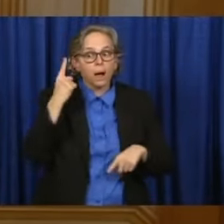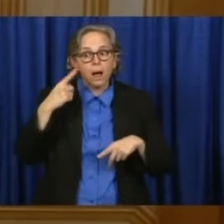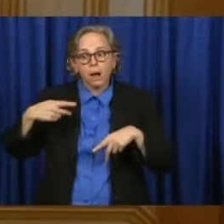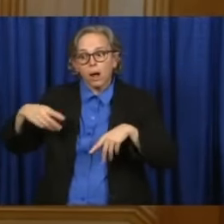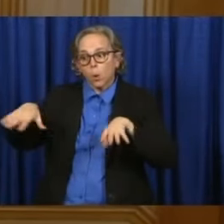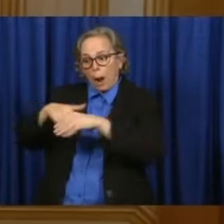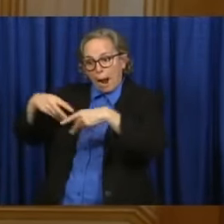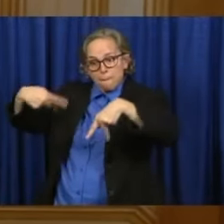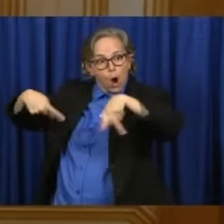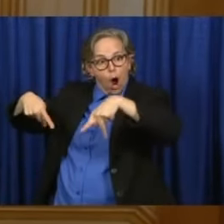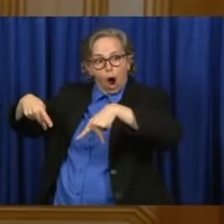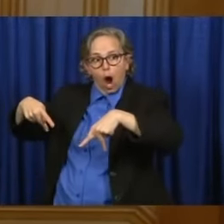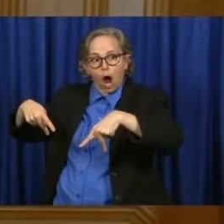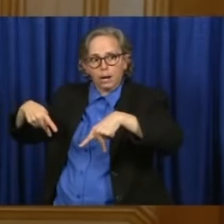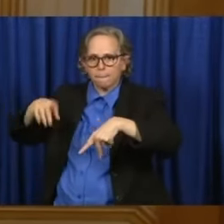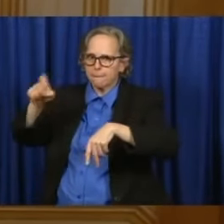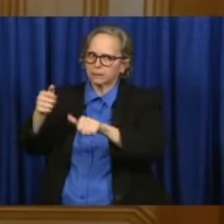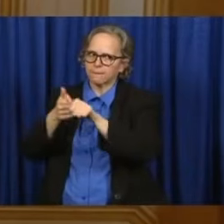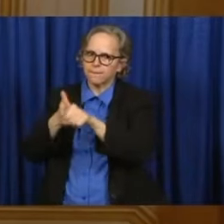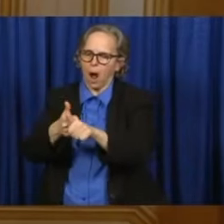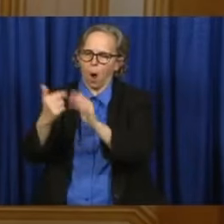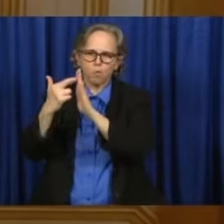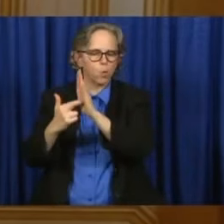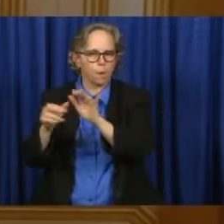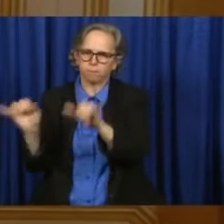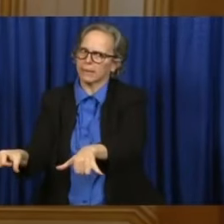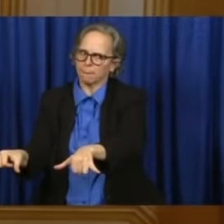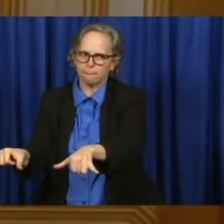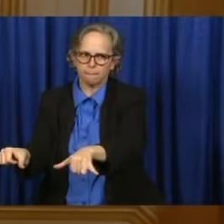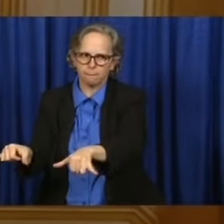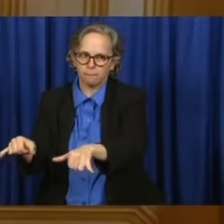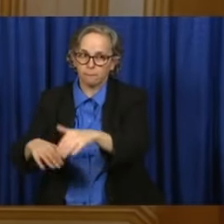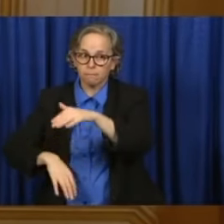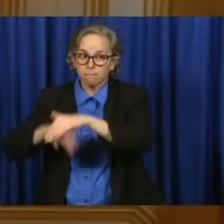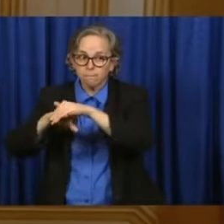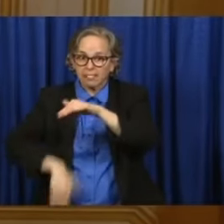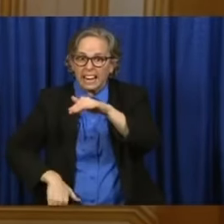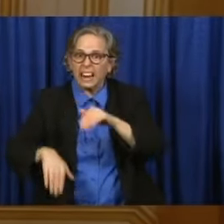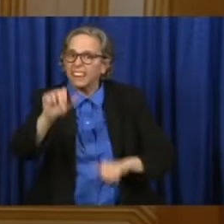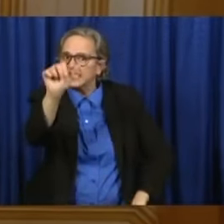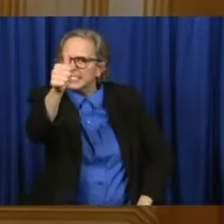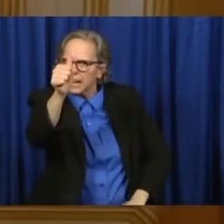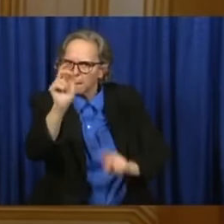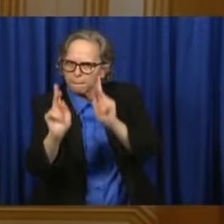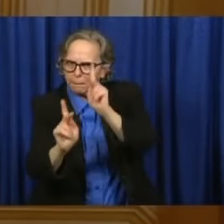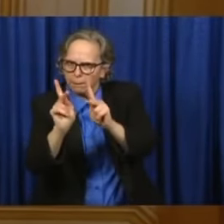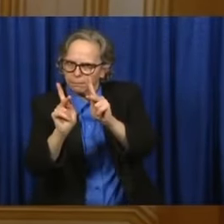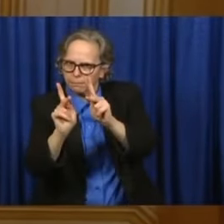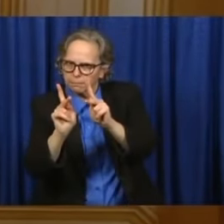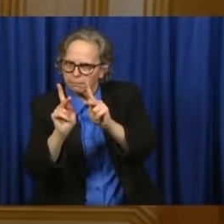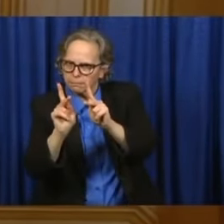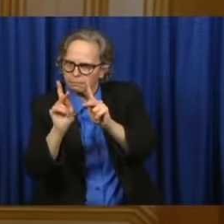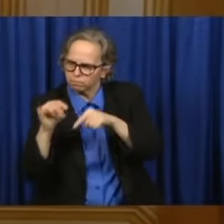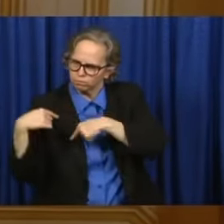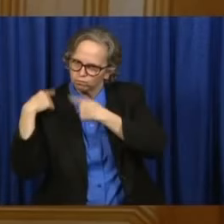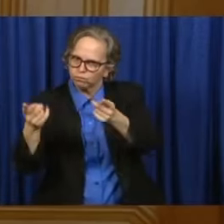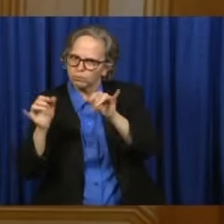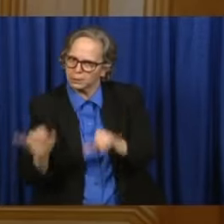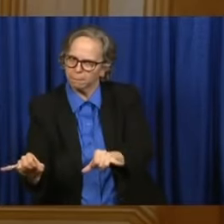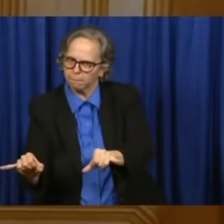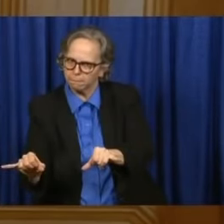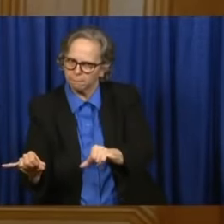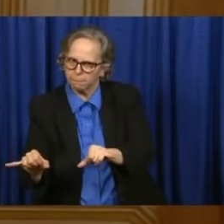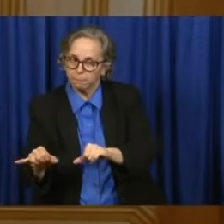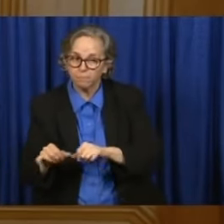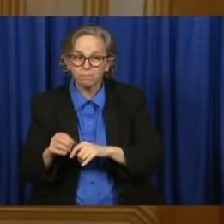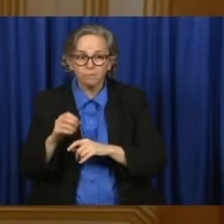rules, not more than 10 people coming together. And just because it's associated with a wedding does